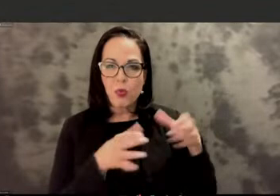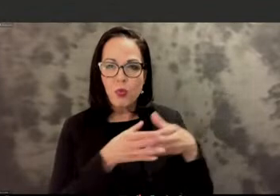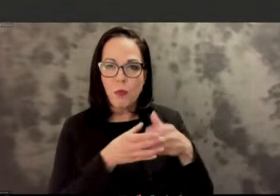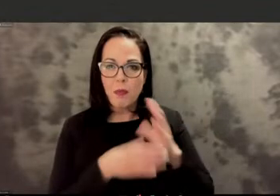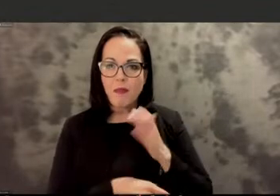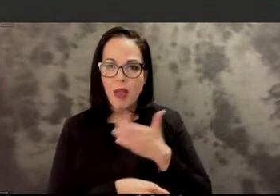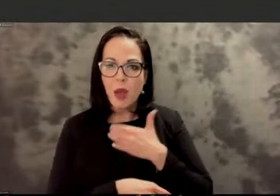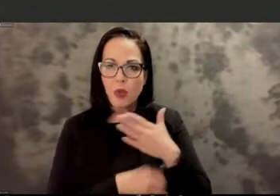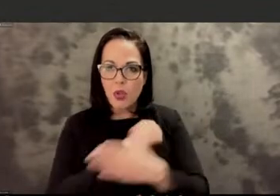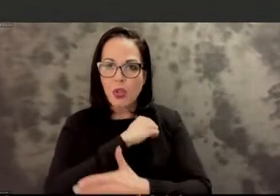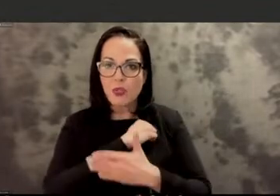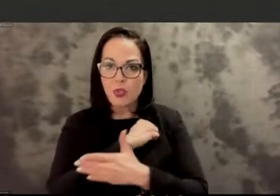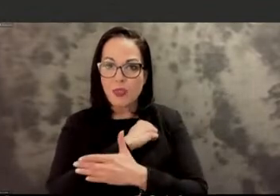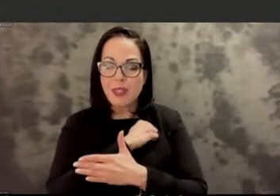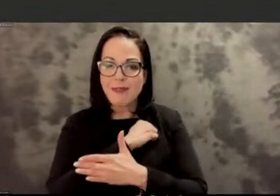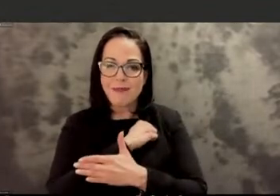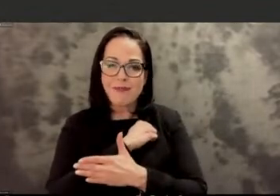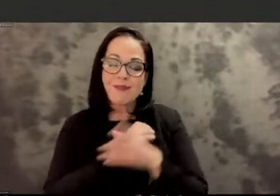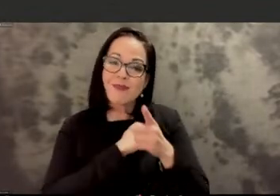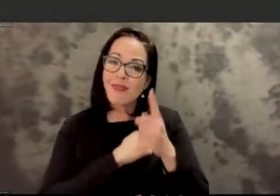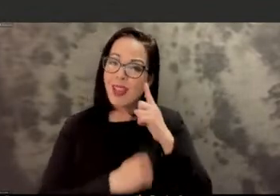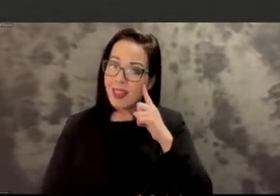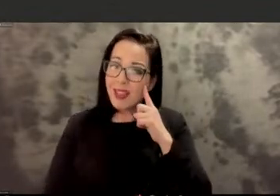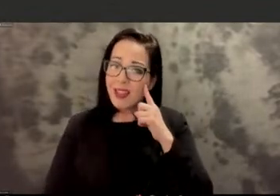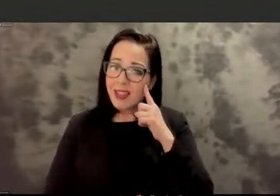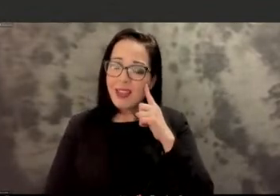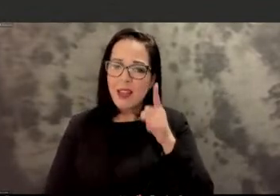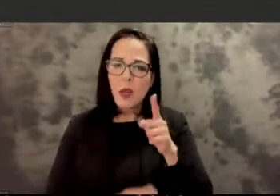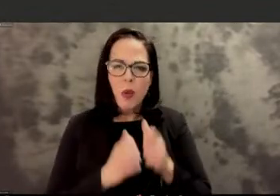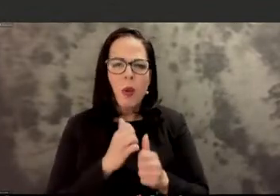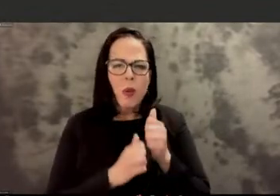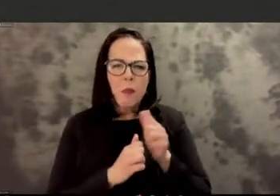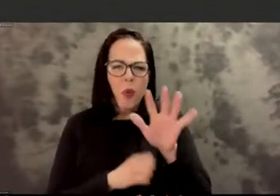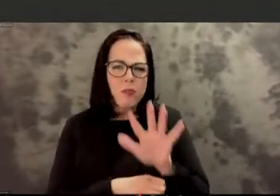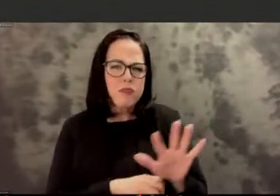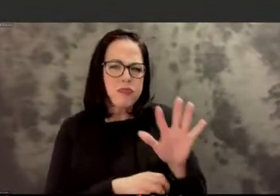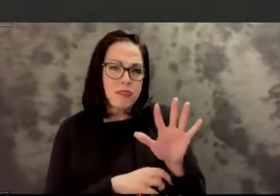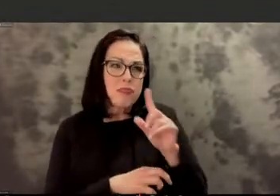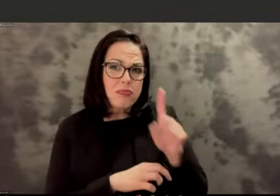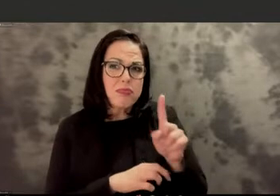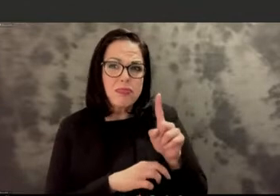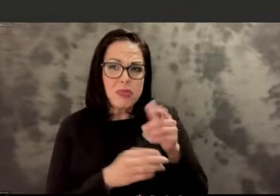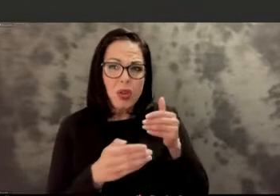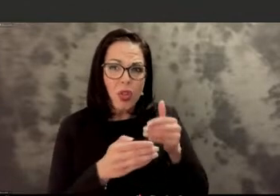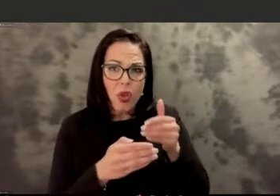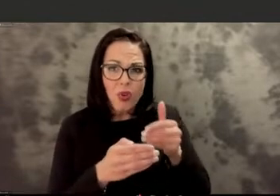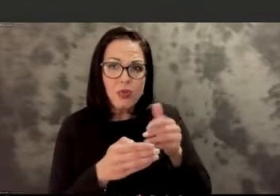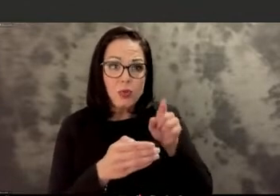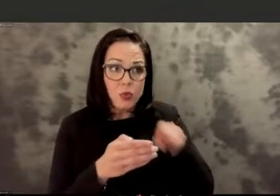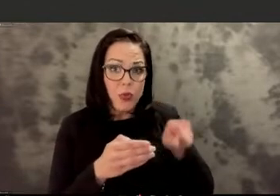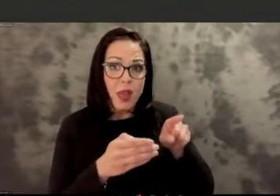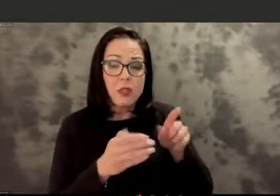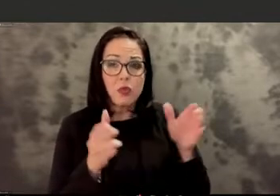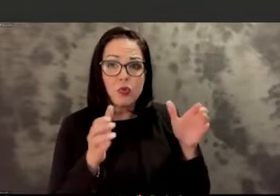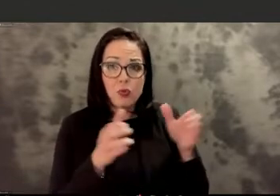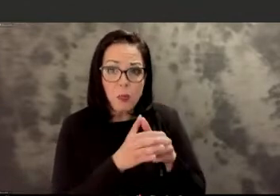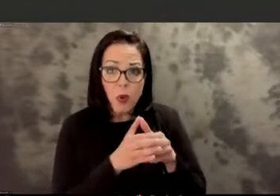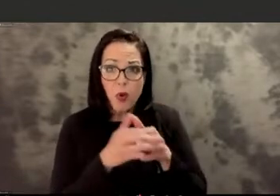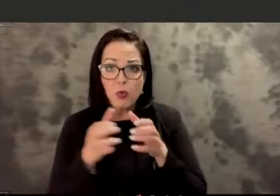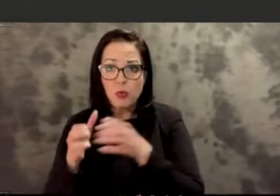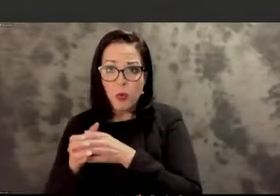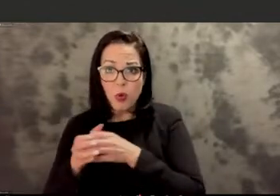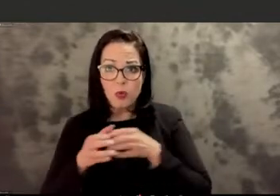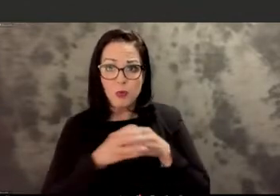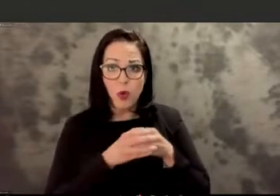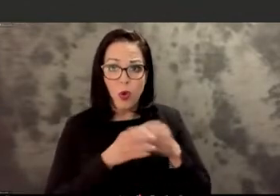country. I think the more proximal we get to these particular smaller groups, the more effective